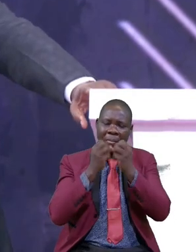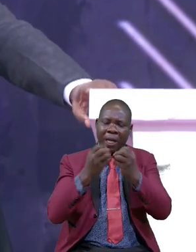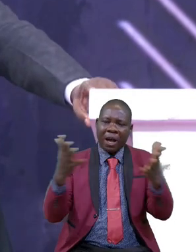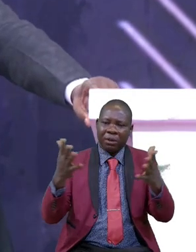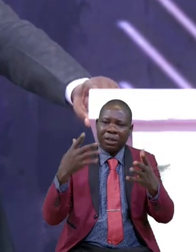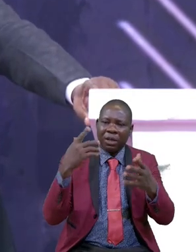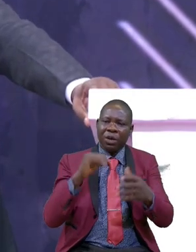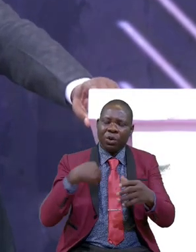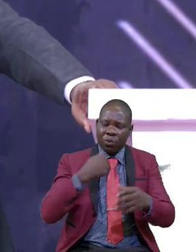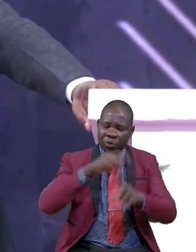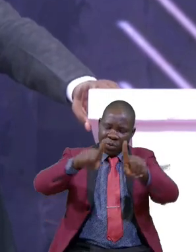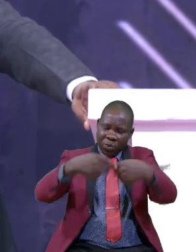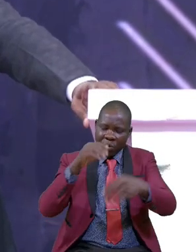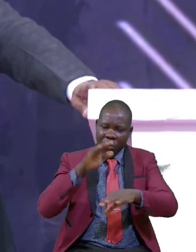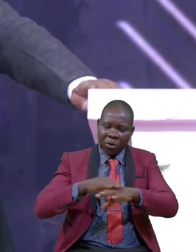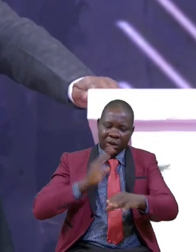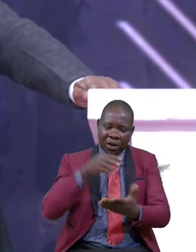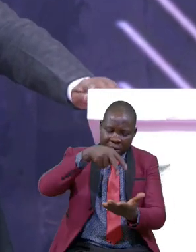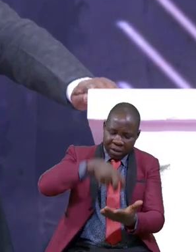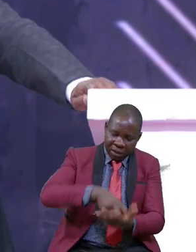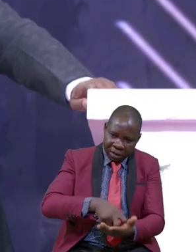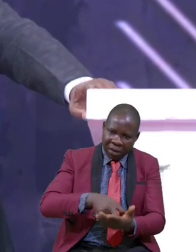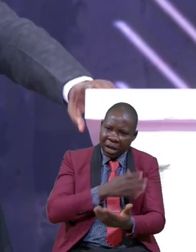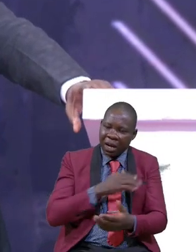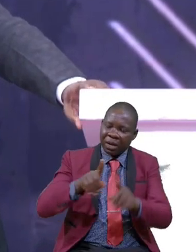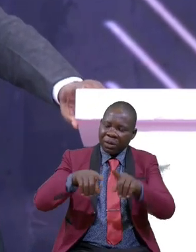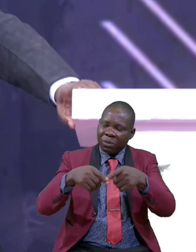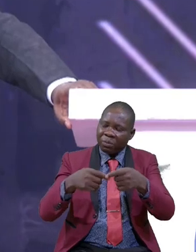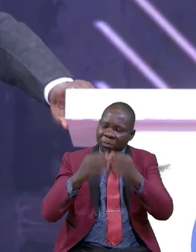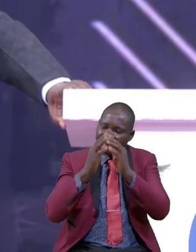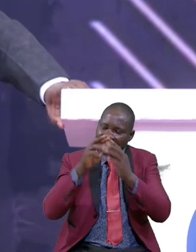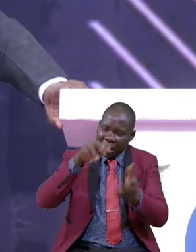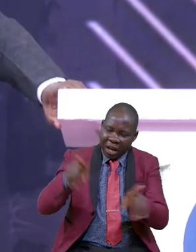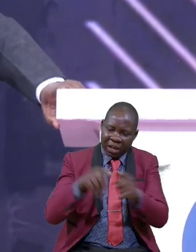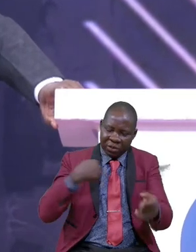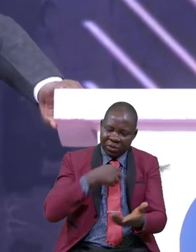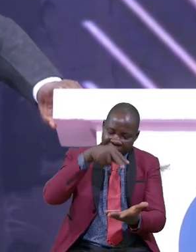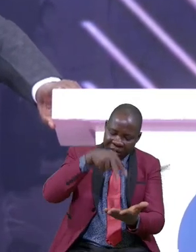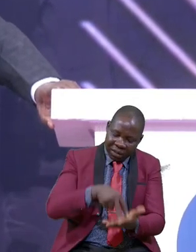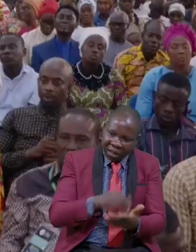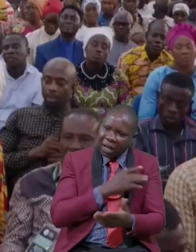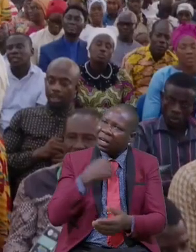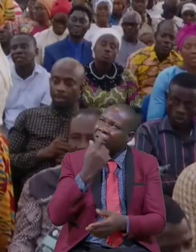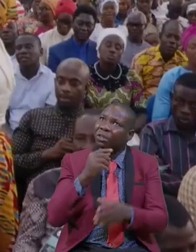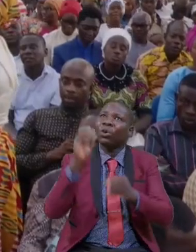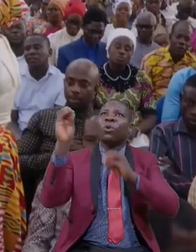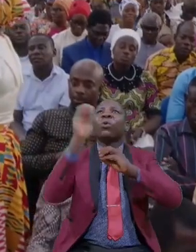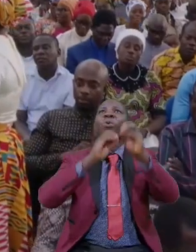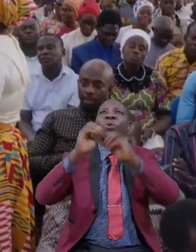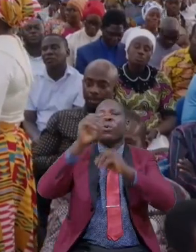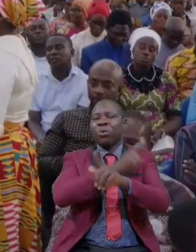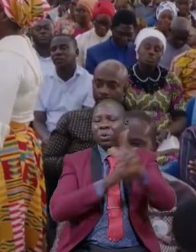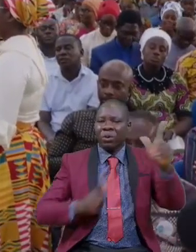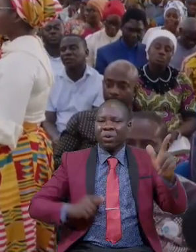we're saying, oh Lord, I got it today. Je l'ai aujourd'hui. I got it today. Nous l'avons aujourd'hui.